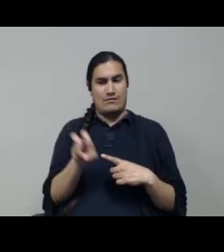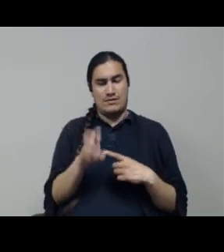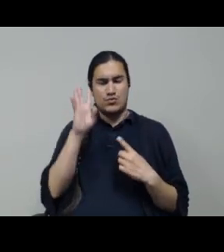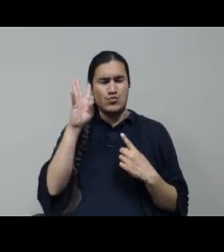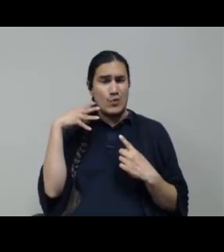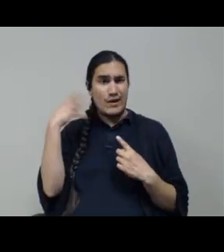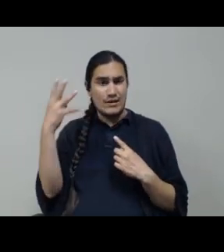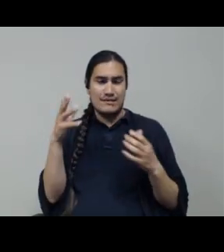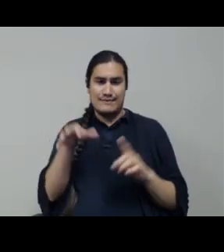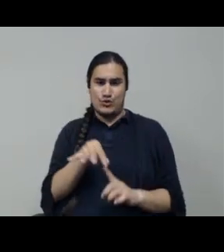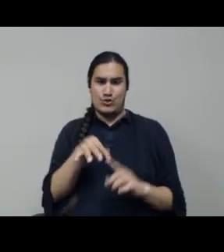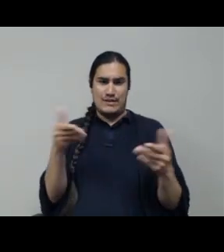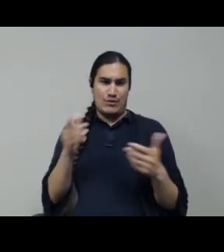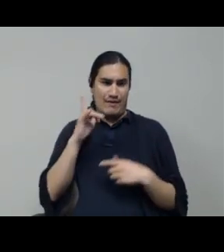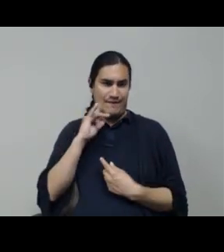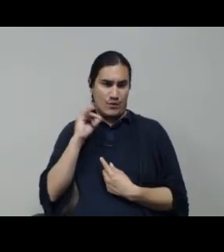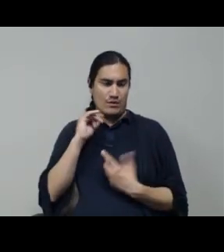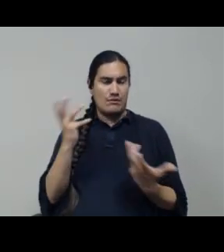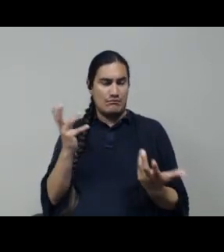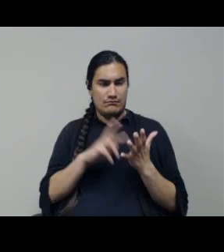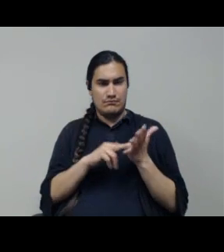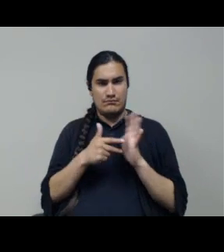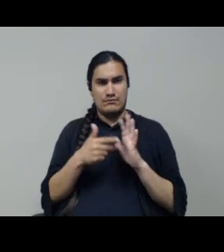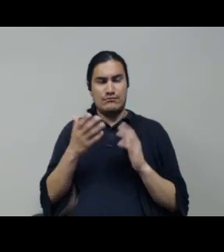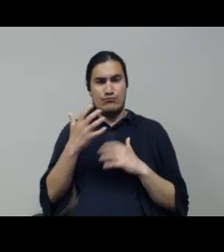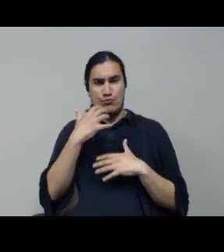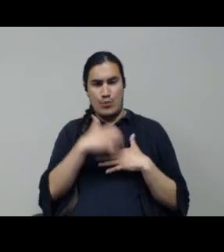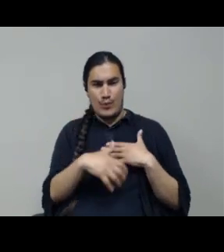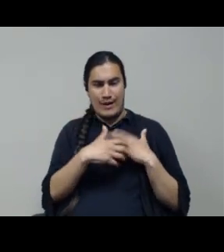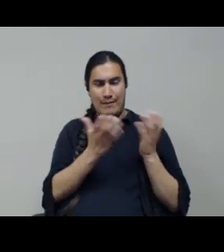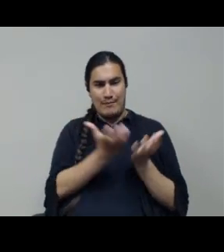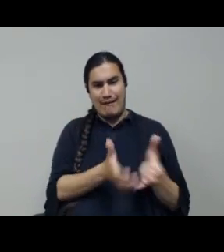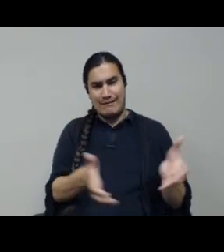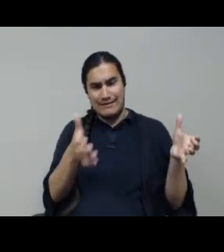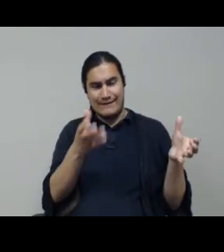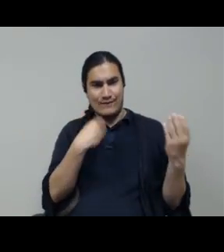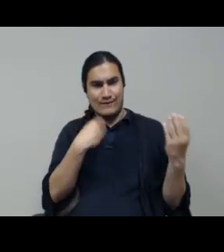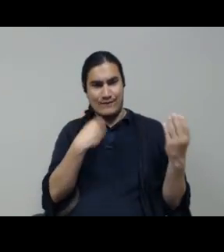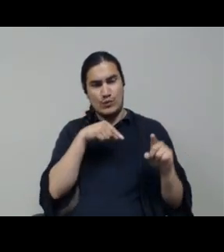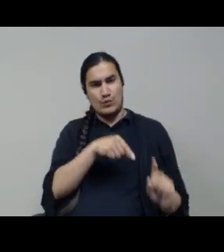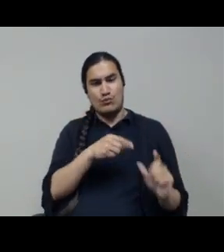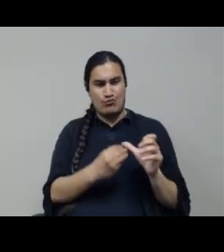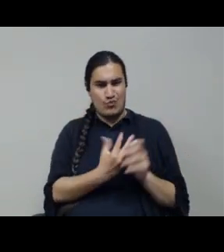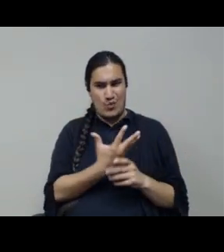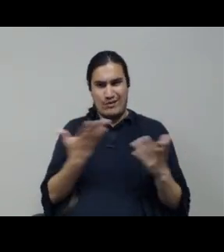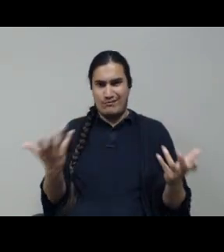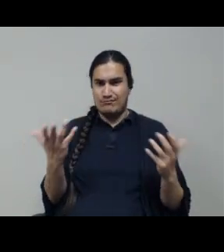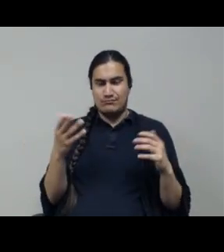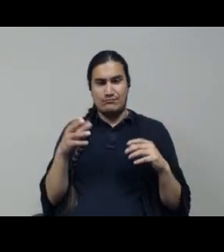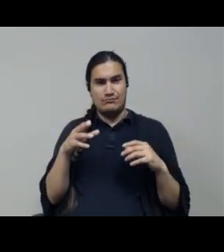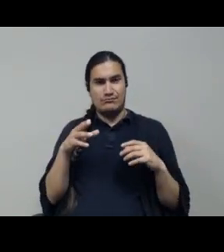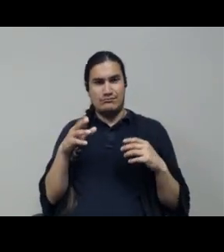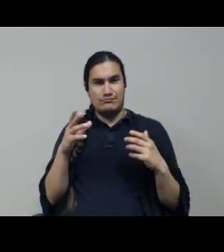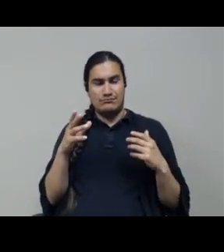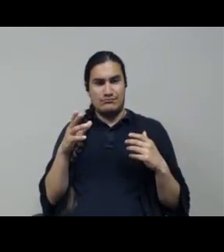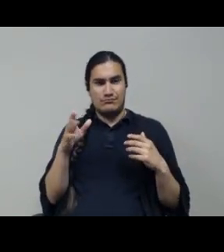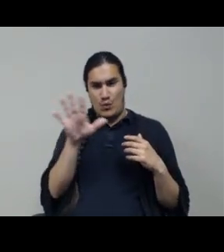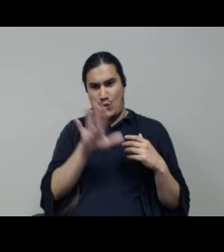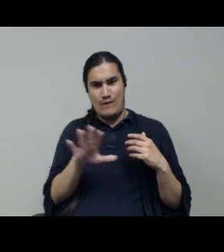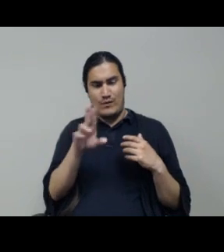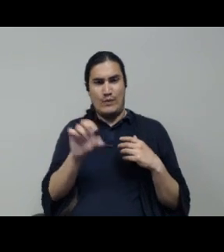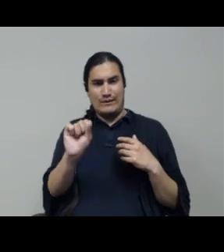especially here in California, right? I mean, the breadbasket of food growing in the entire United States, the entire